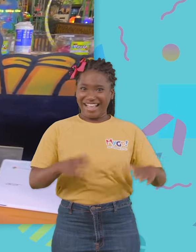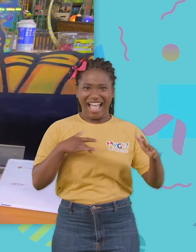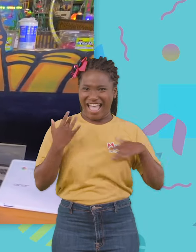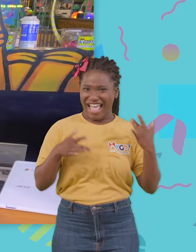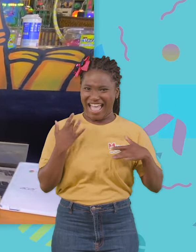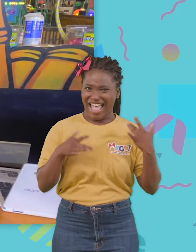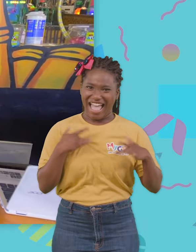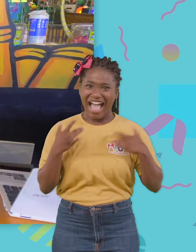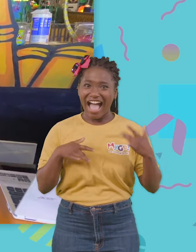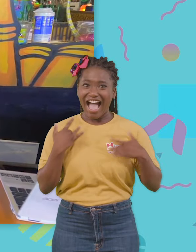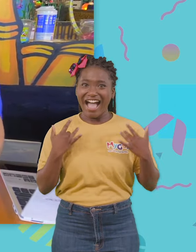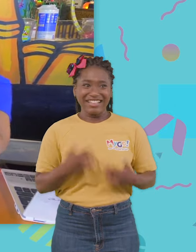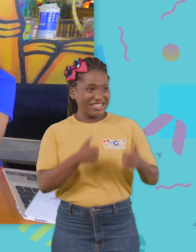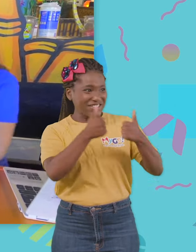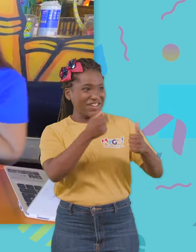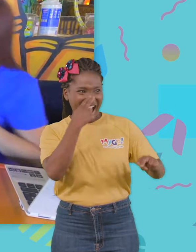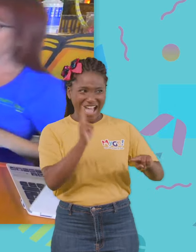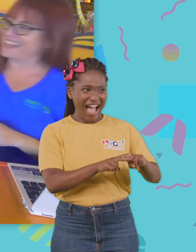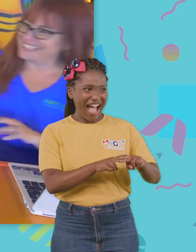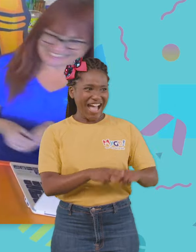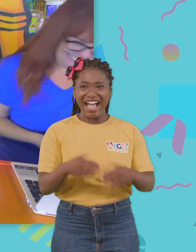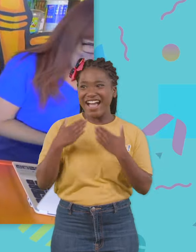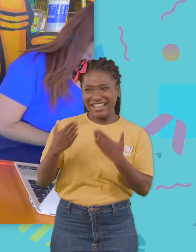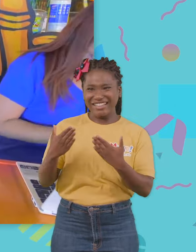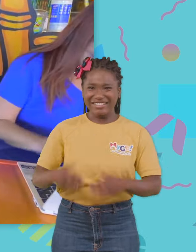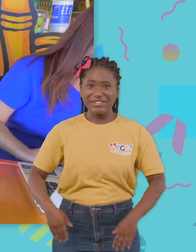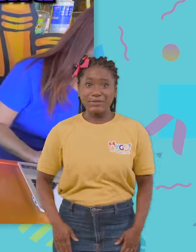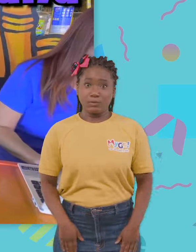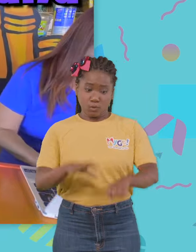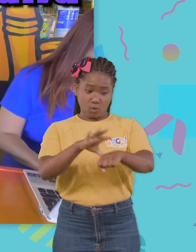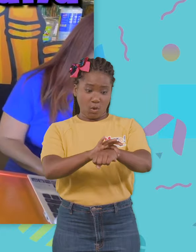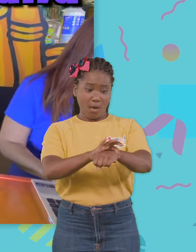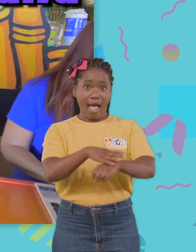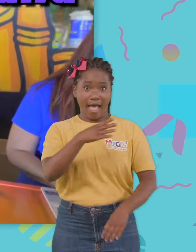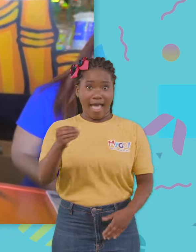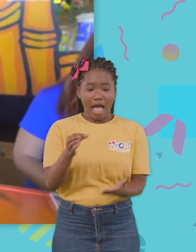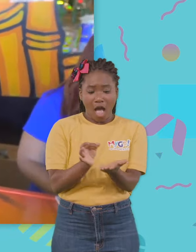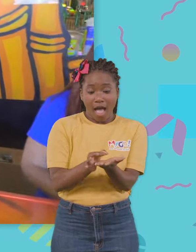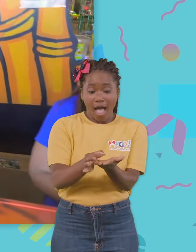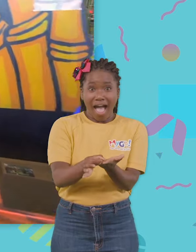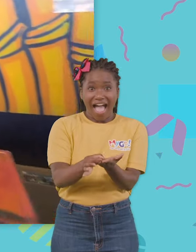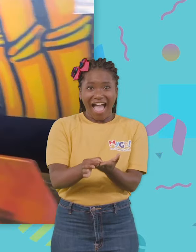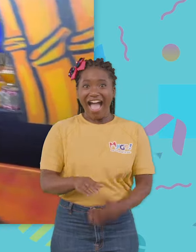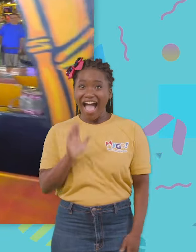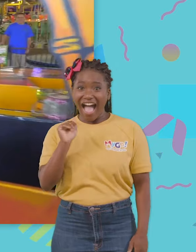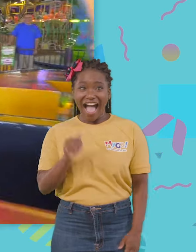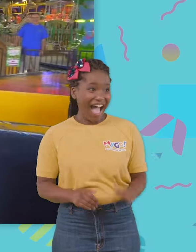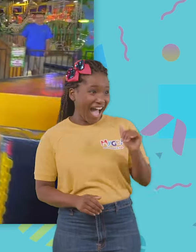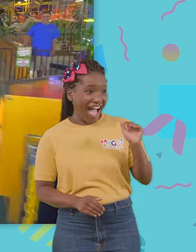really excited. Ooh, check this out. There you go, have fun. Ooh, thank you. Wristband and some tokens. Bye-bye.